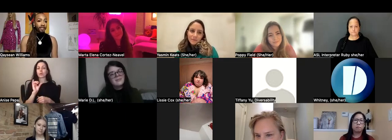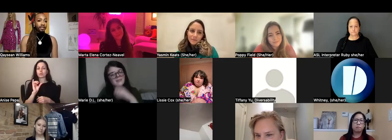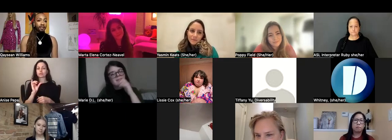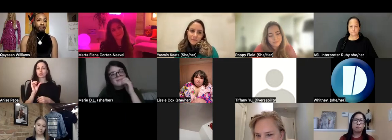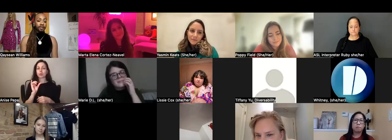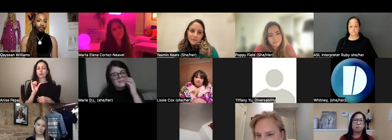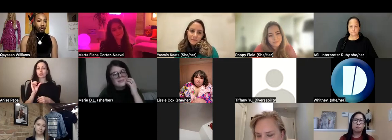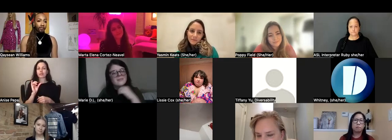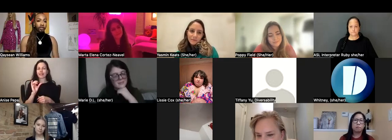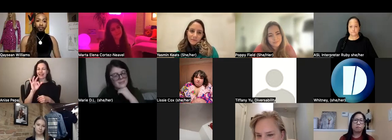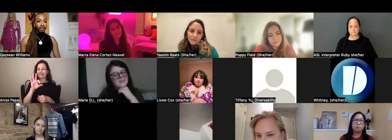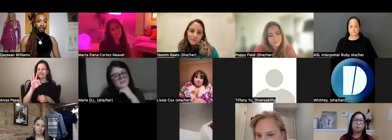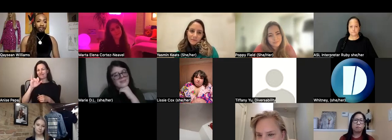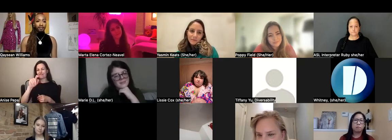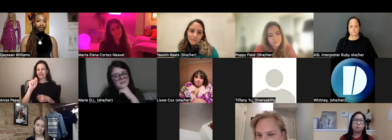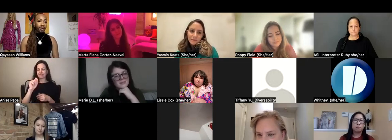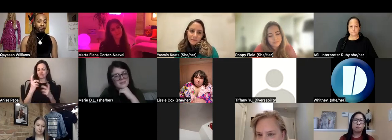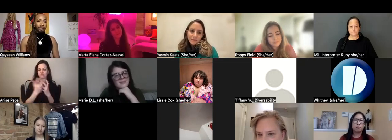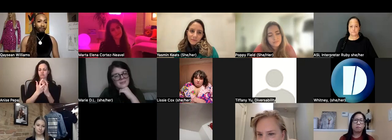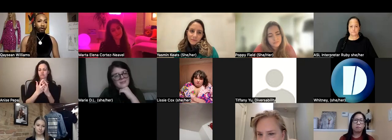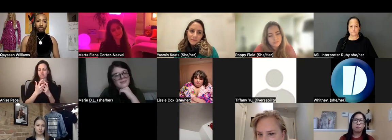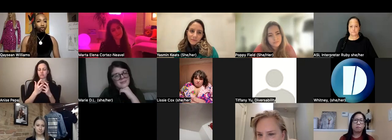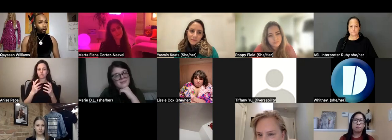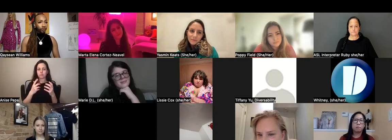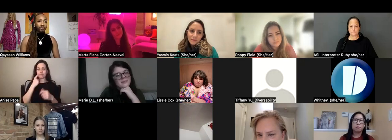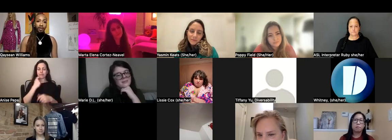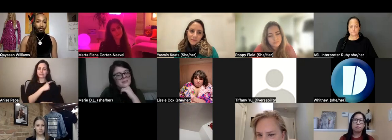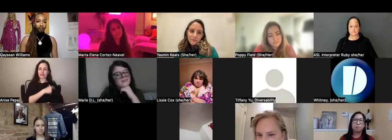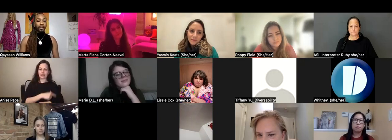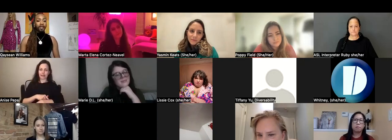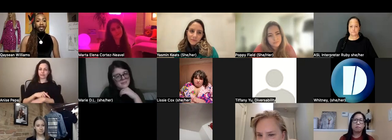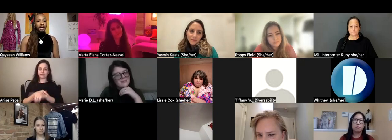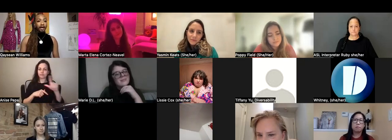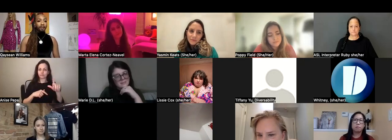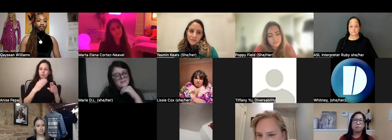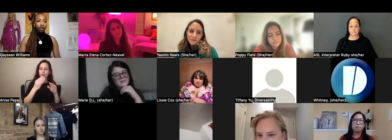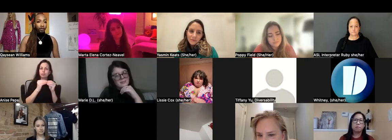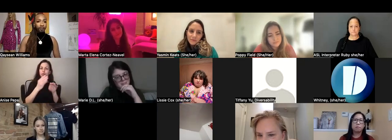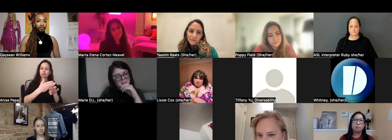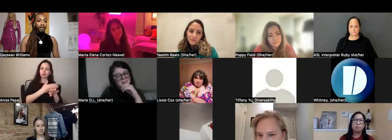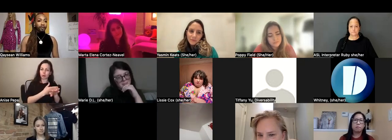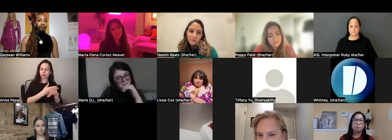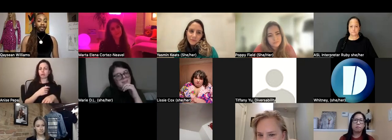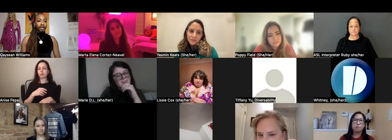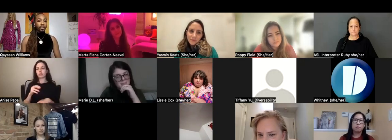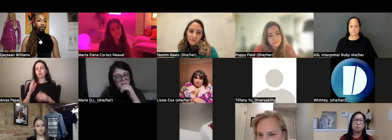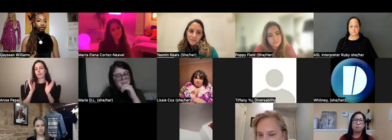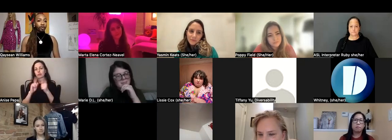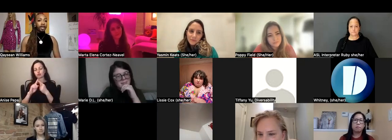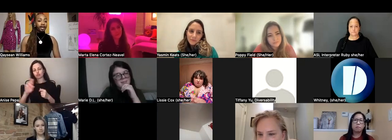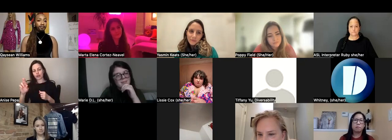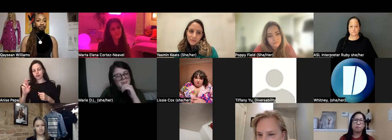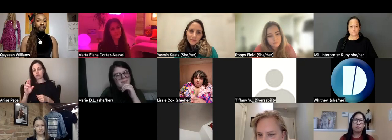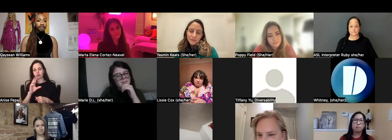fit of some of the garments, just because like my left arm is shorter than my right arm. smaller than my right arm, and my